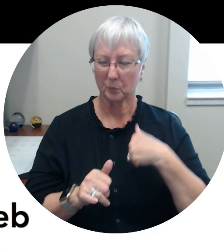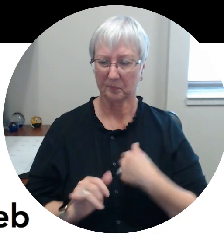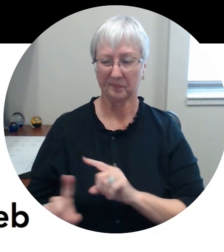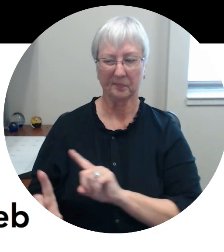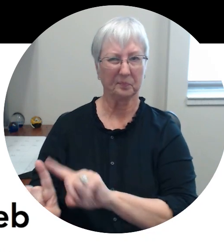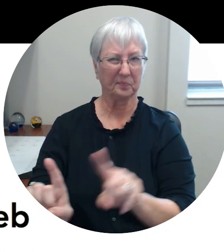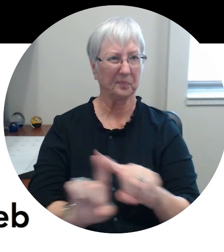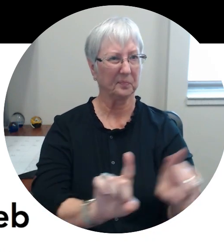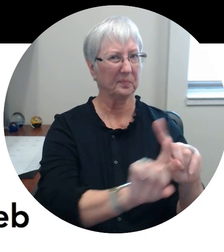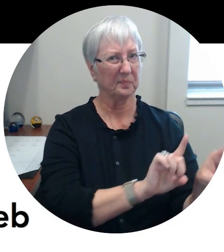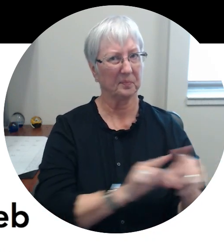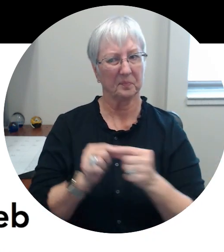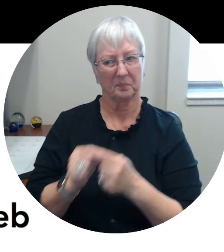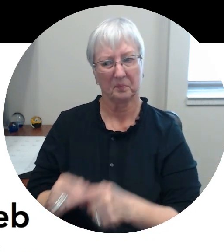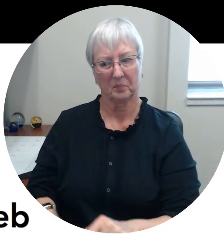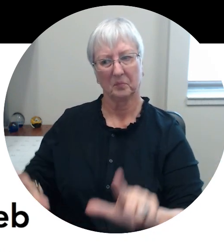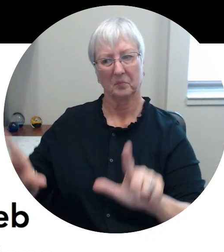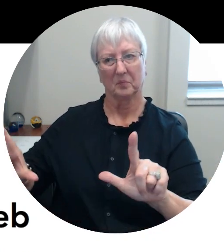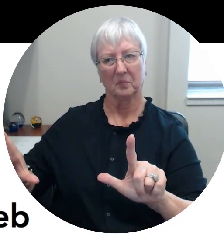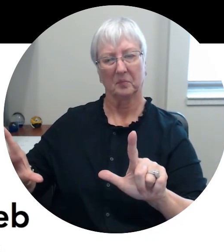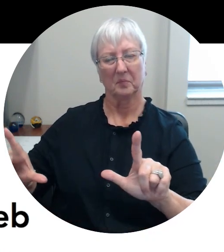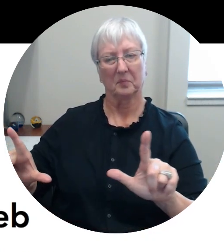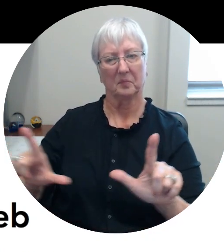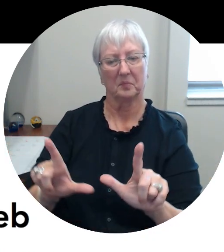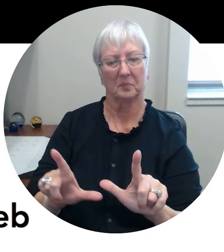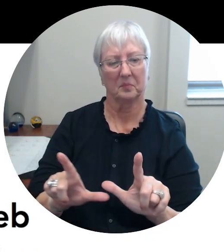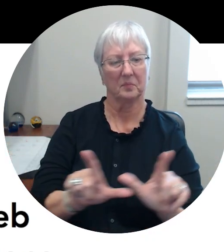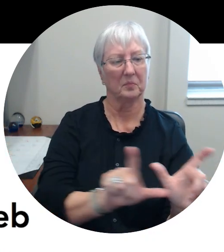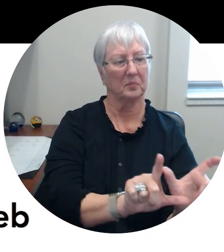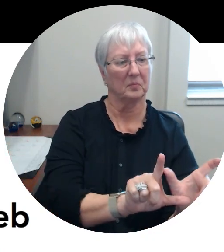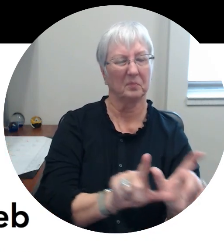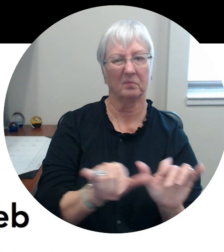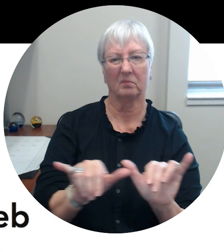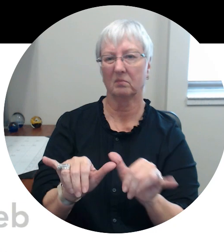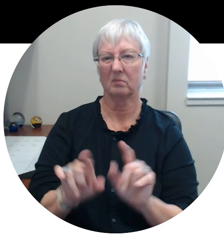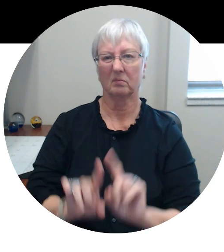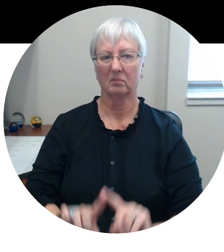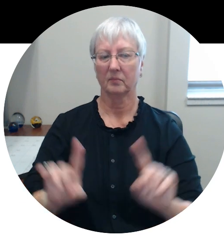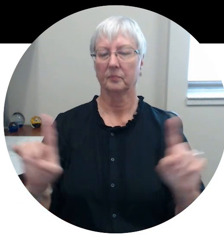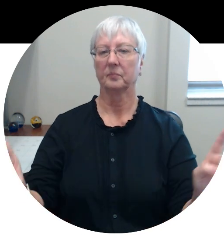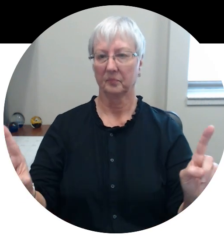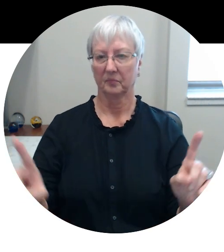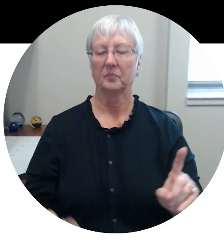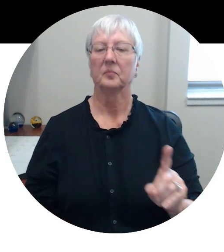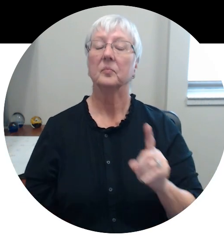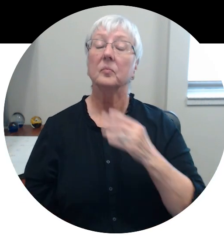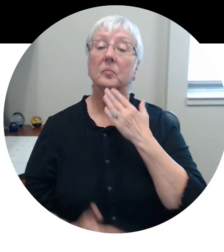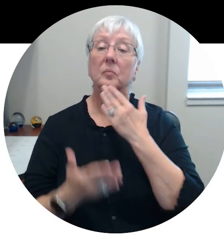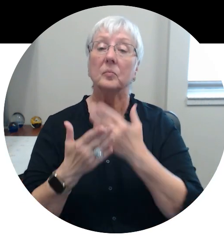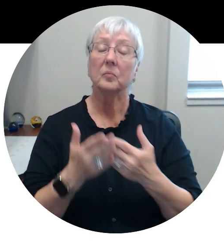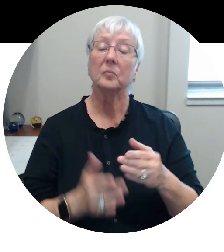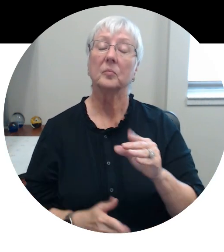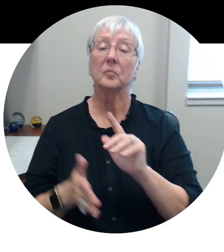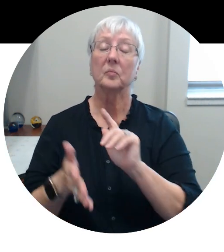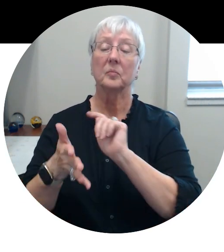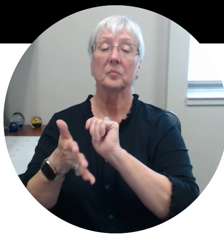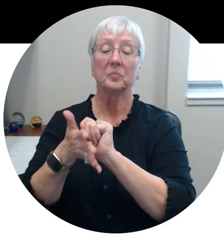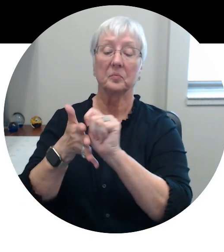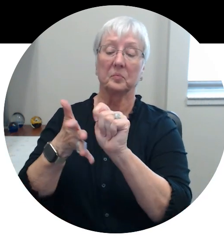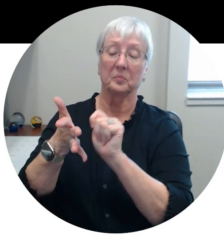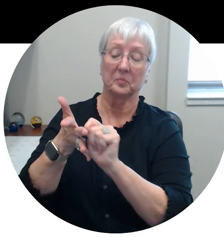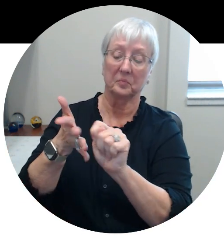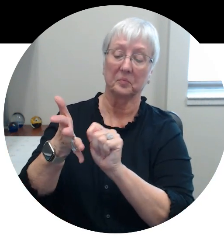find ways to maintain consistencies across all the various ways our layout may be rendered. Strong typography helps keep a consistent feel across all